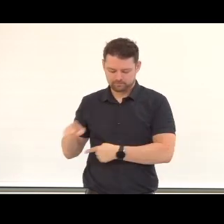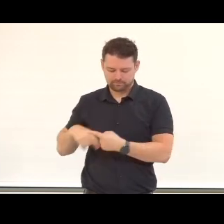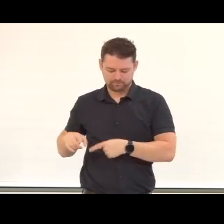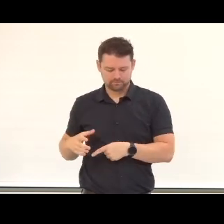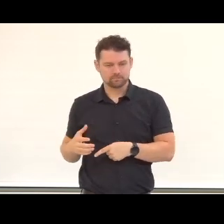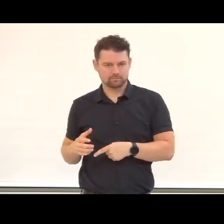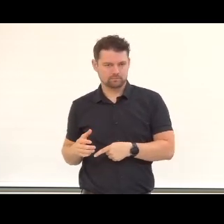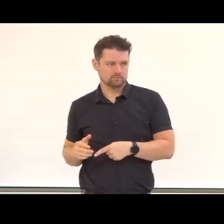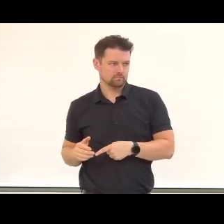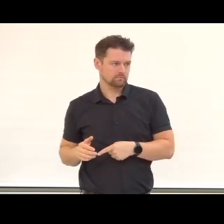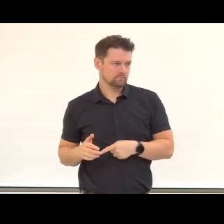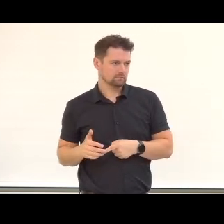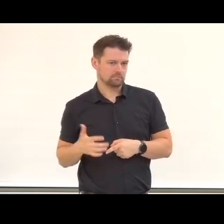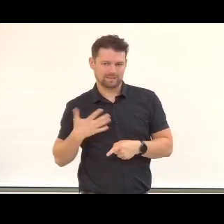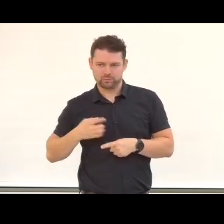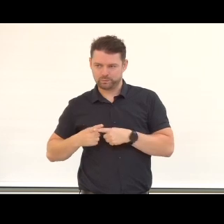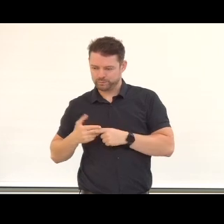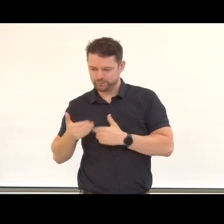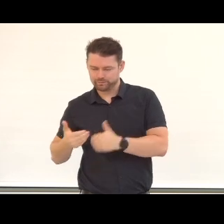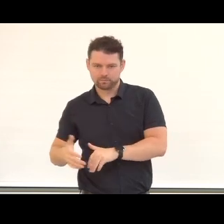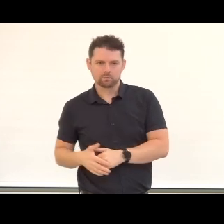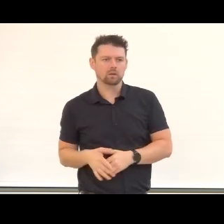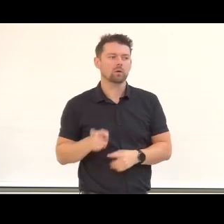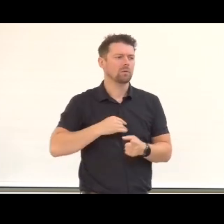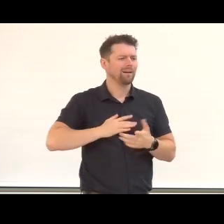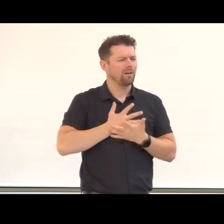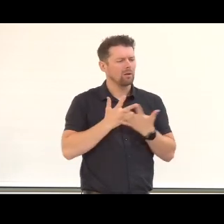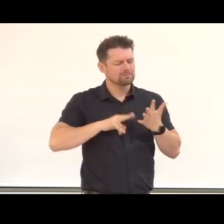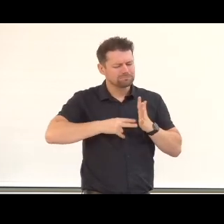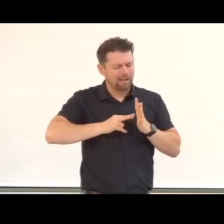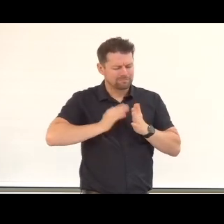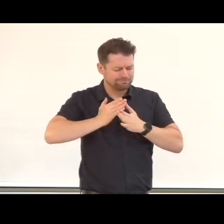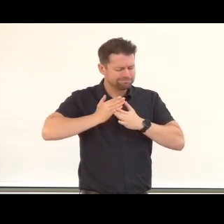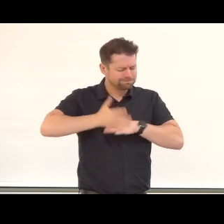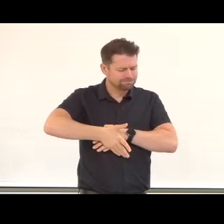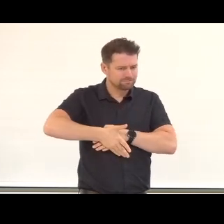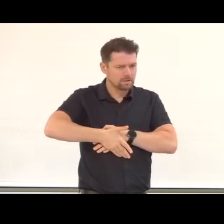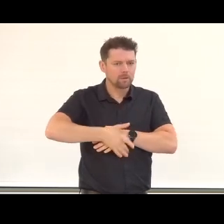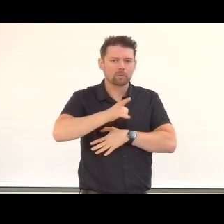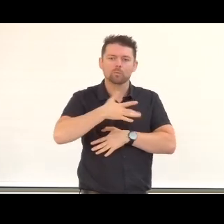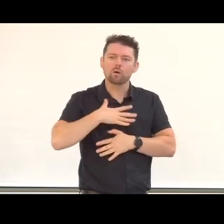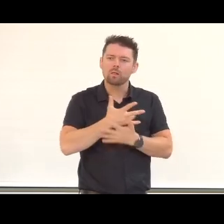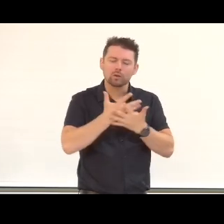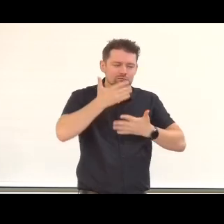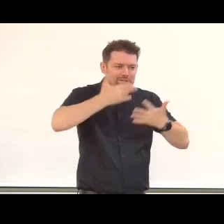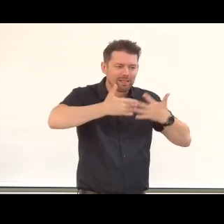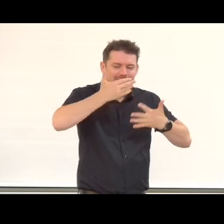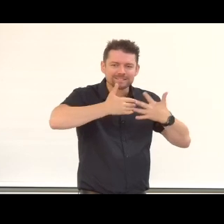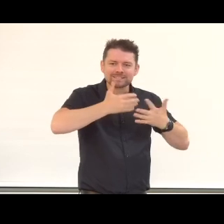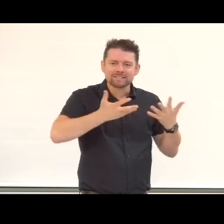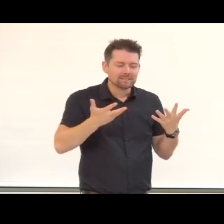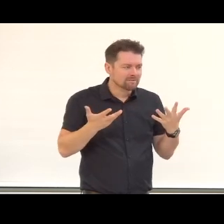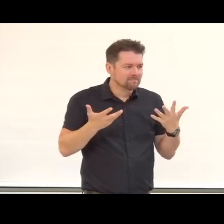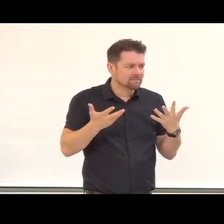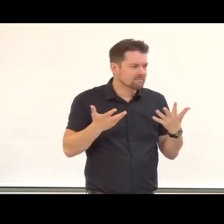us that's the sweet spot of you put a lot of effort into it and you want to get a lot of output, but at the same